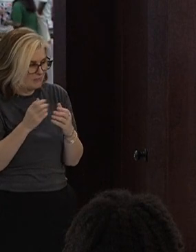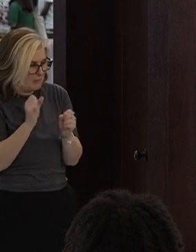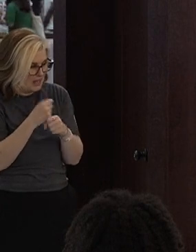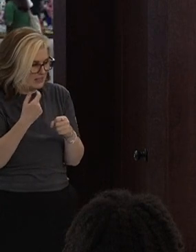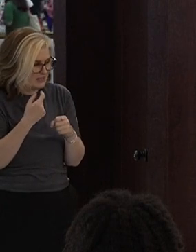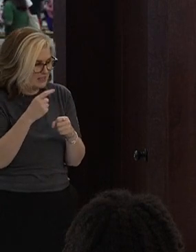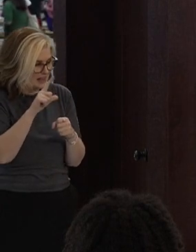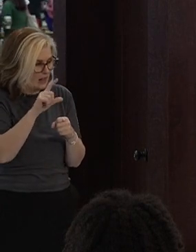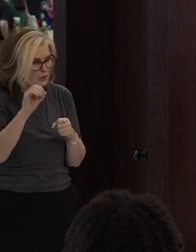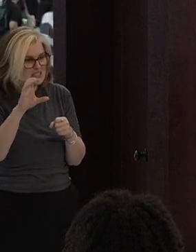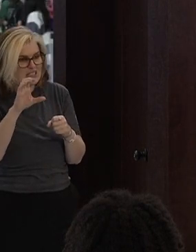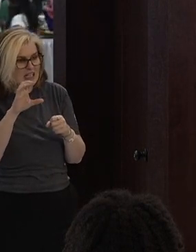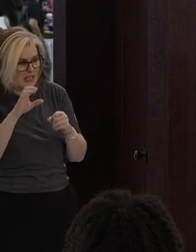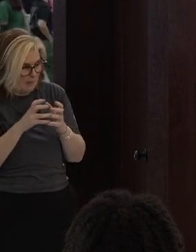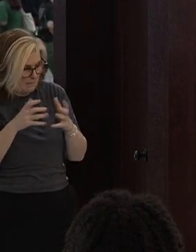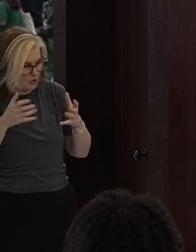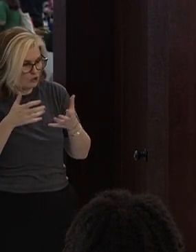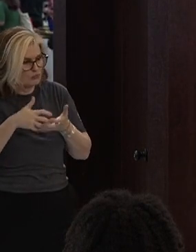Congress collections.